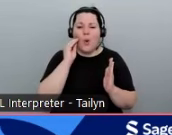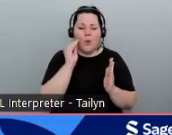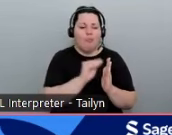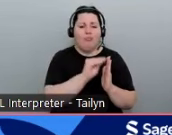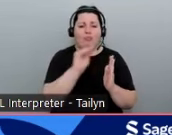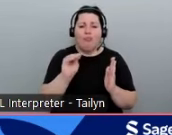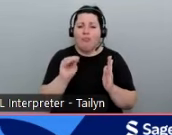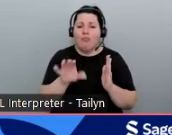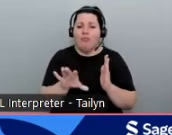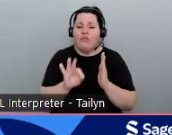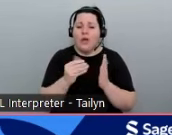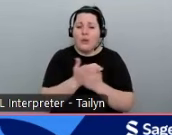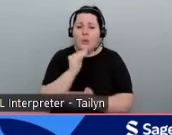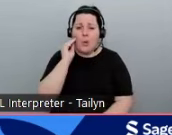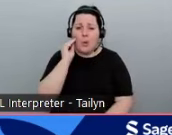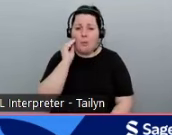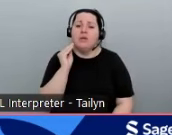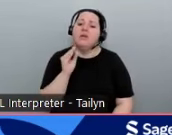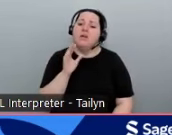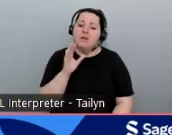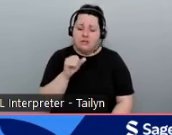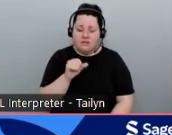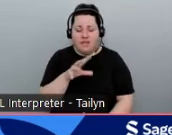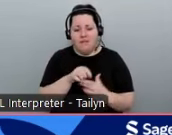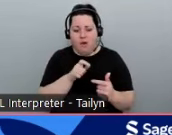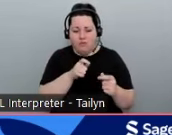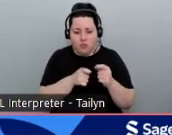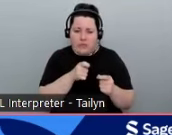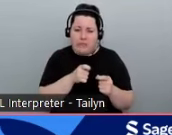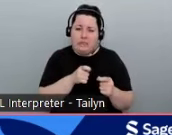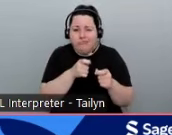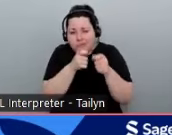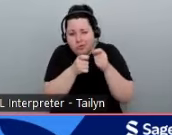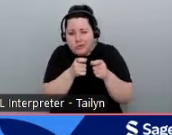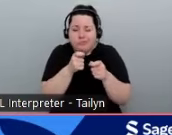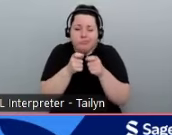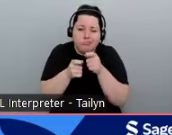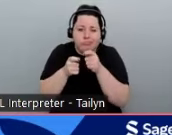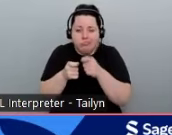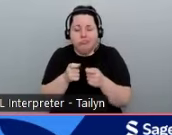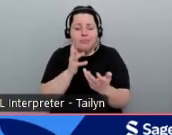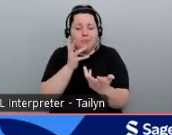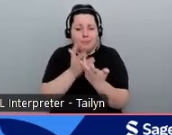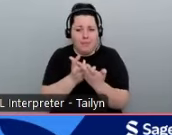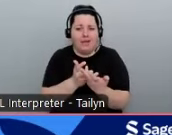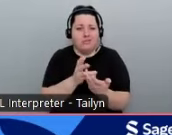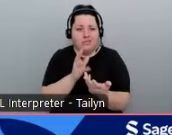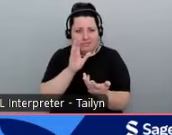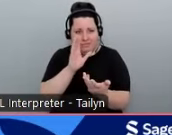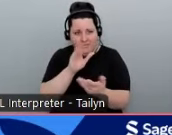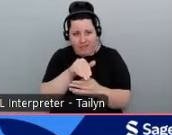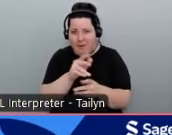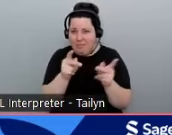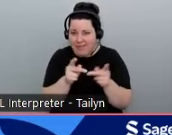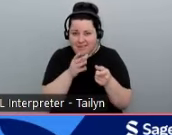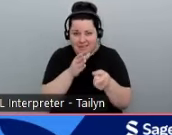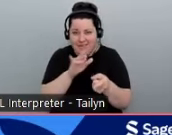it. Sometimes it involves tweaking it a little bit, adjusting it to the aims of where we're planning on sending it. But,